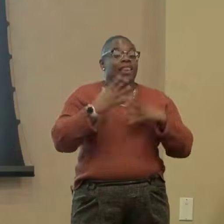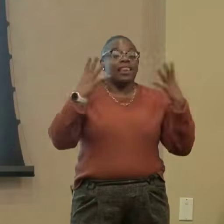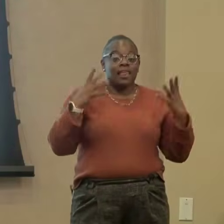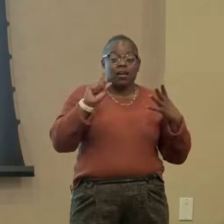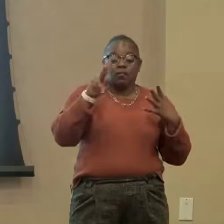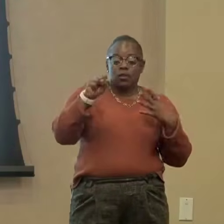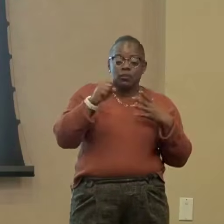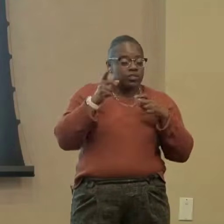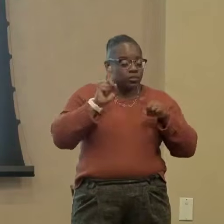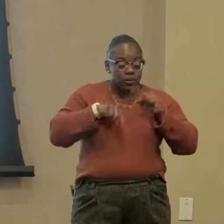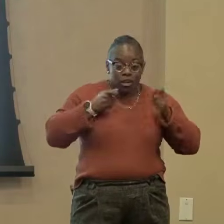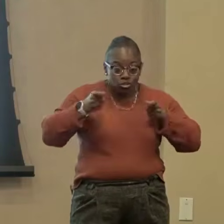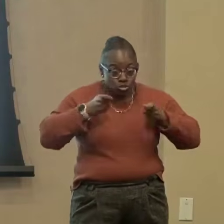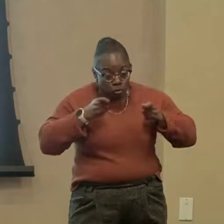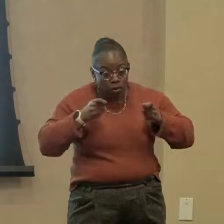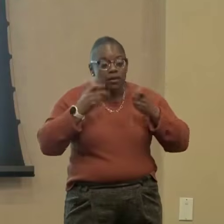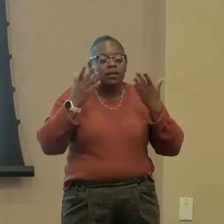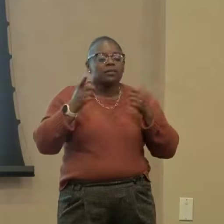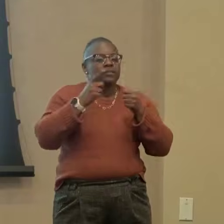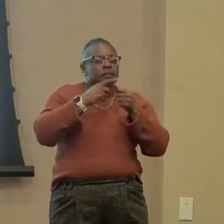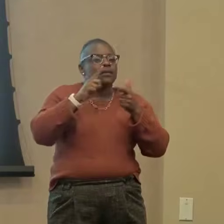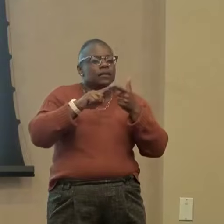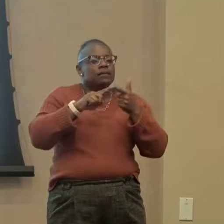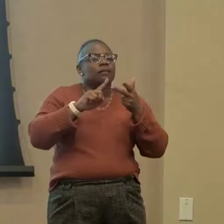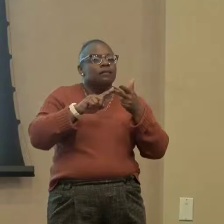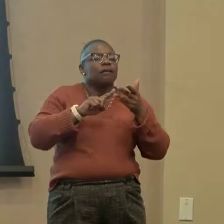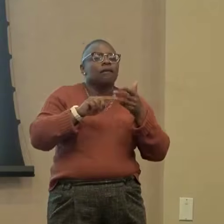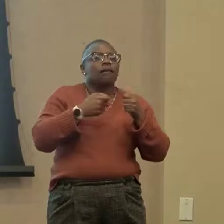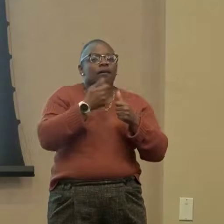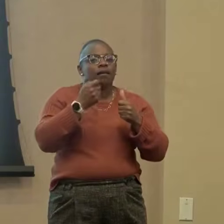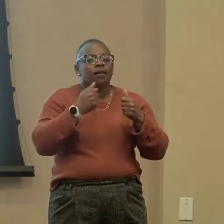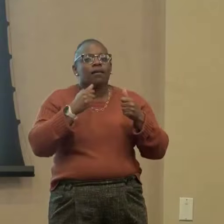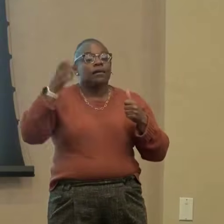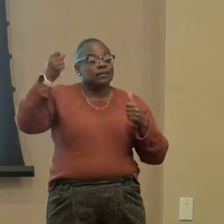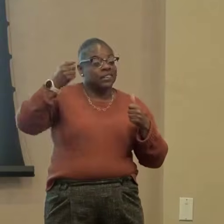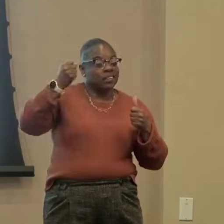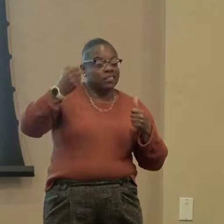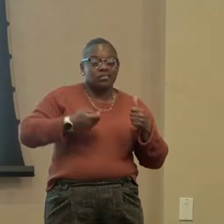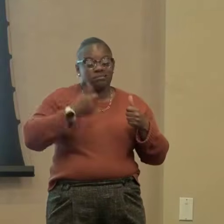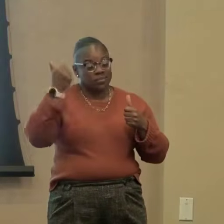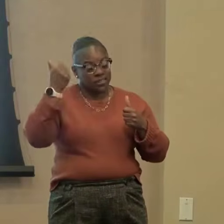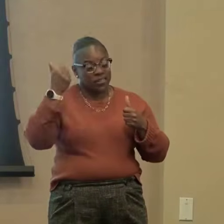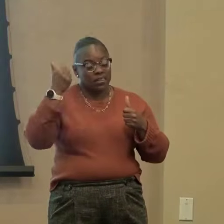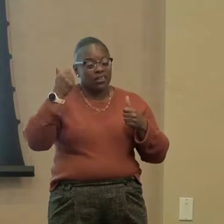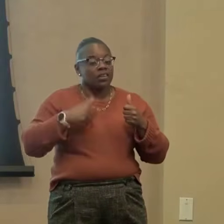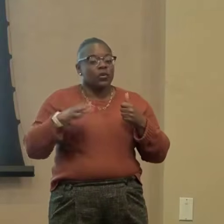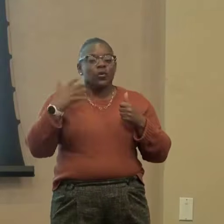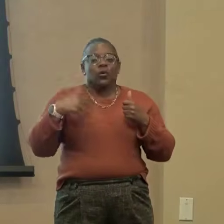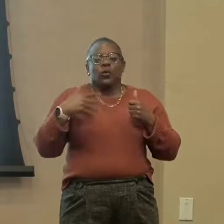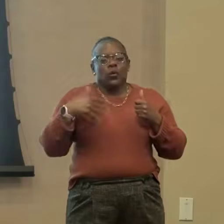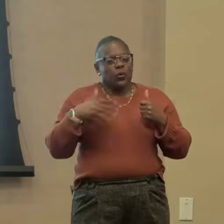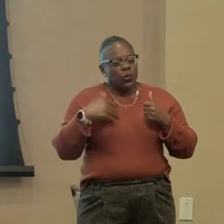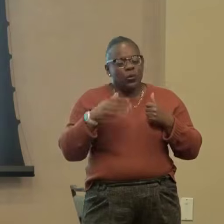and you can't get it under control, those are some of the first things I'd cut. Dairy is one of the most